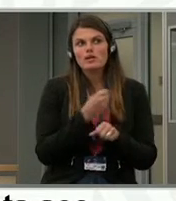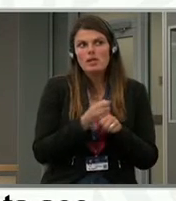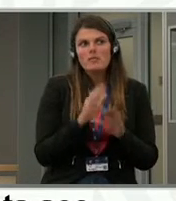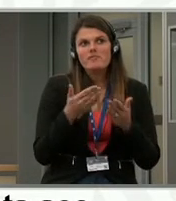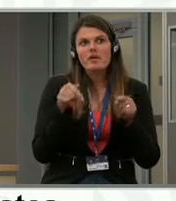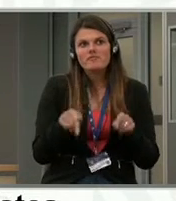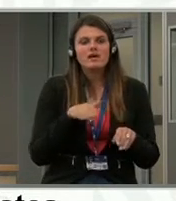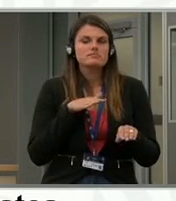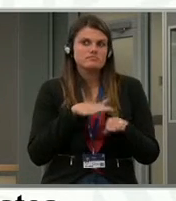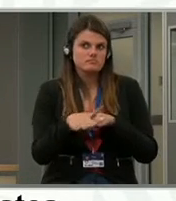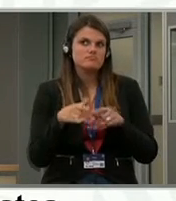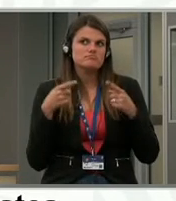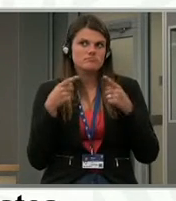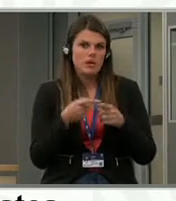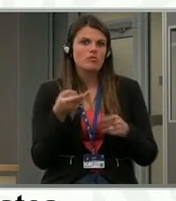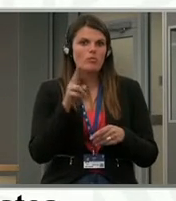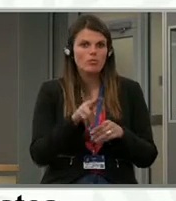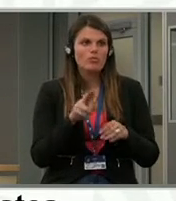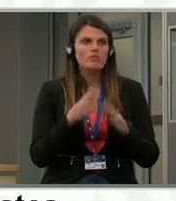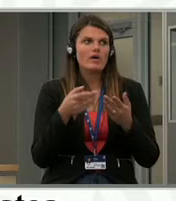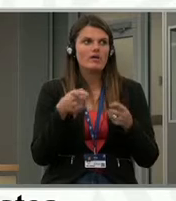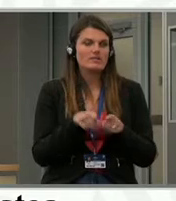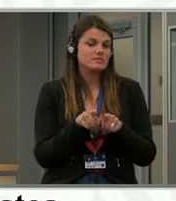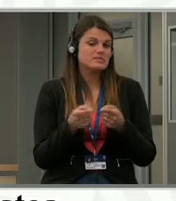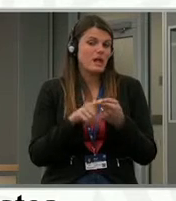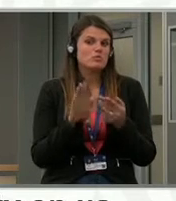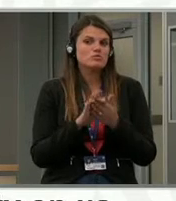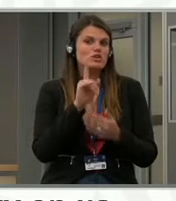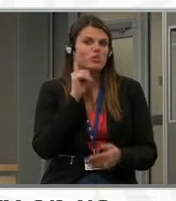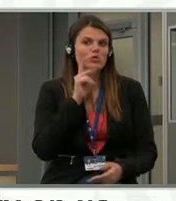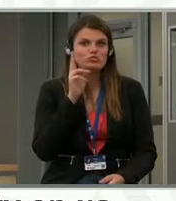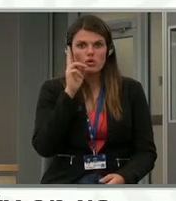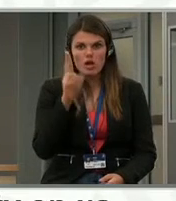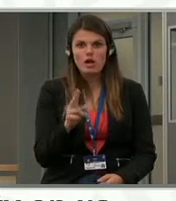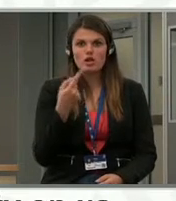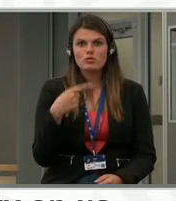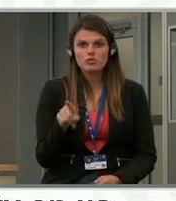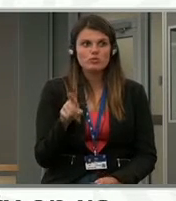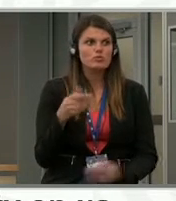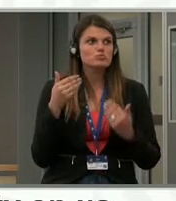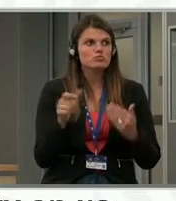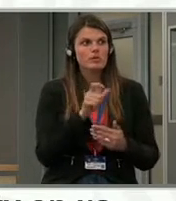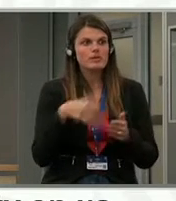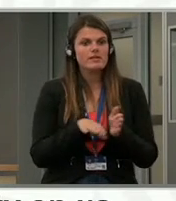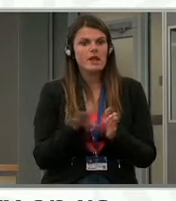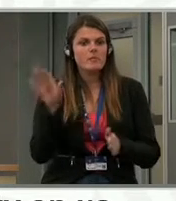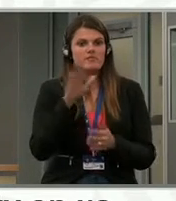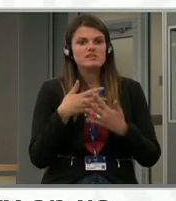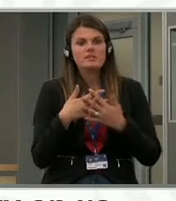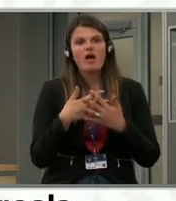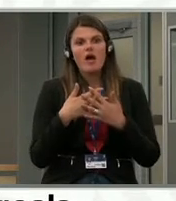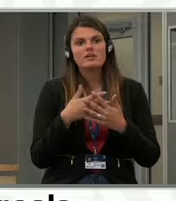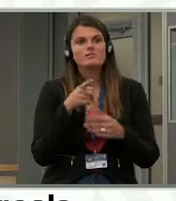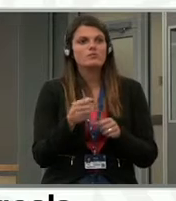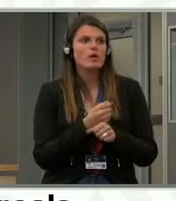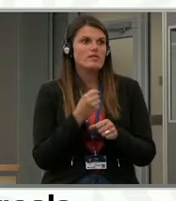a greater responsibility on us how we do things, what we do, and whether we achieve our goals. And the same refers to the Youth